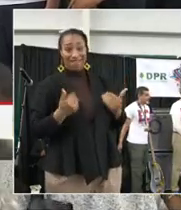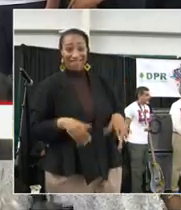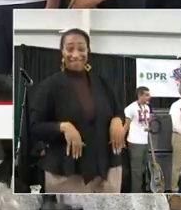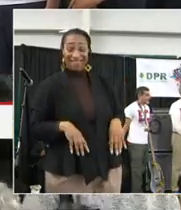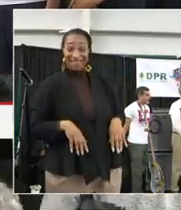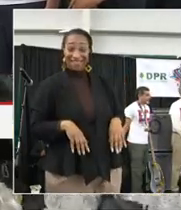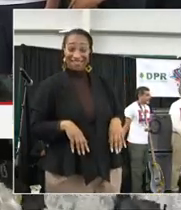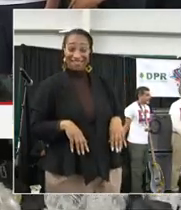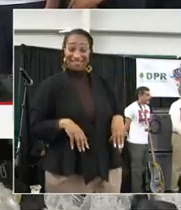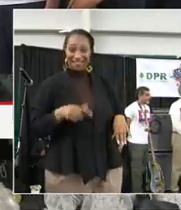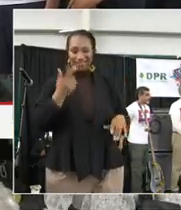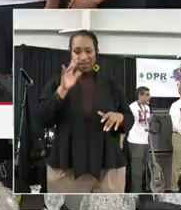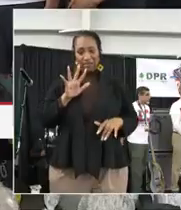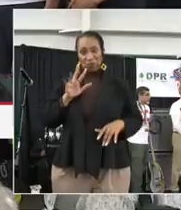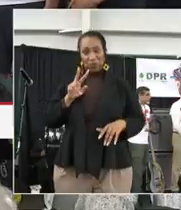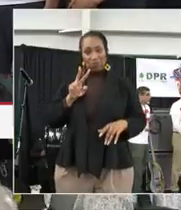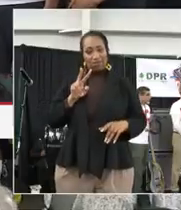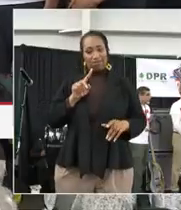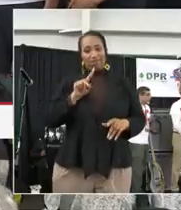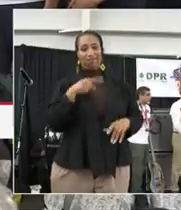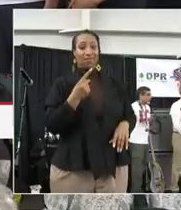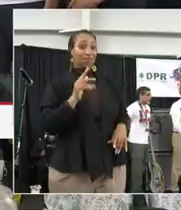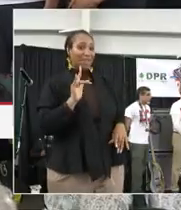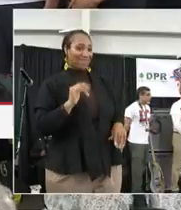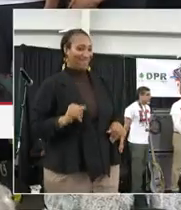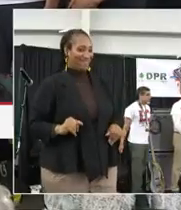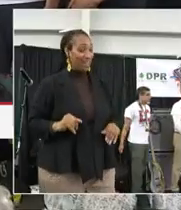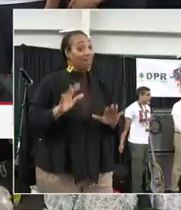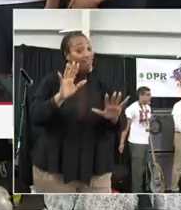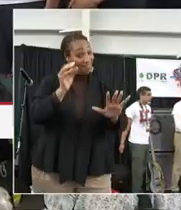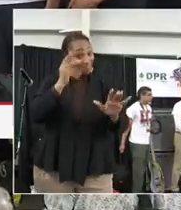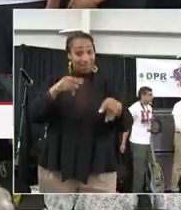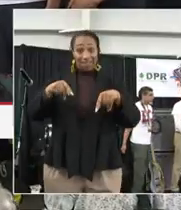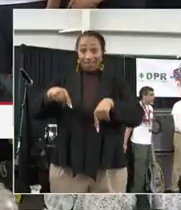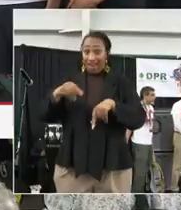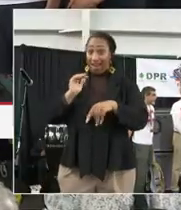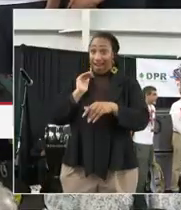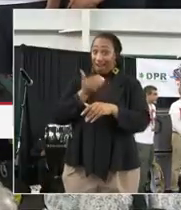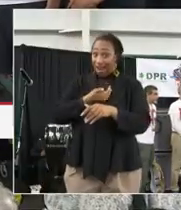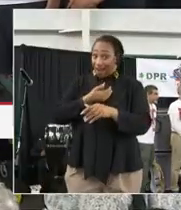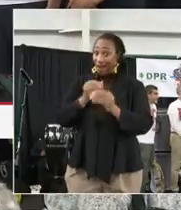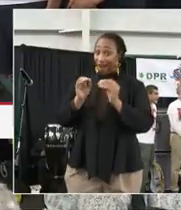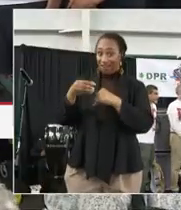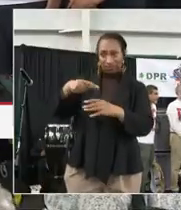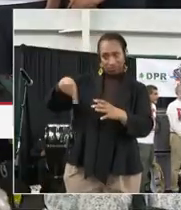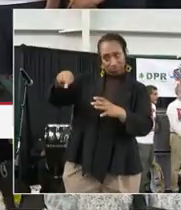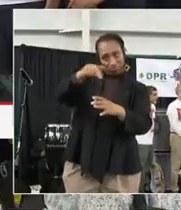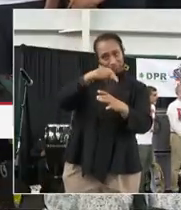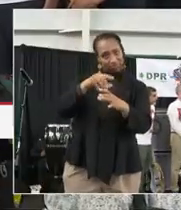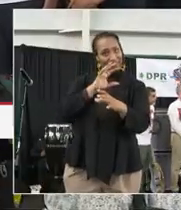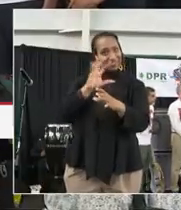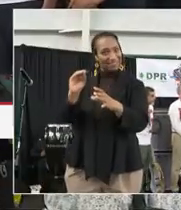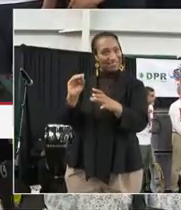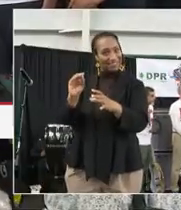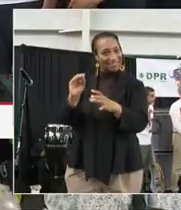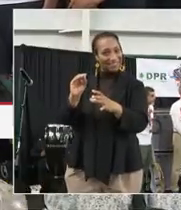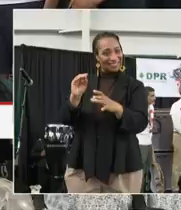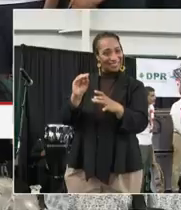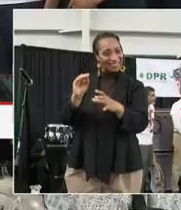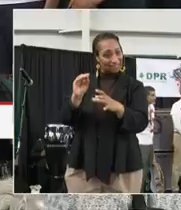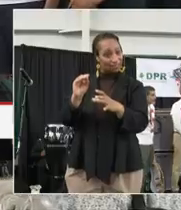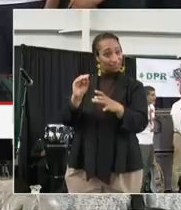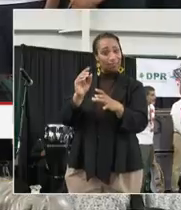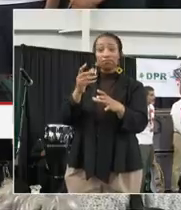AARP card. We turn 50. And we also want to give homage to Mayor for Life, Muriel